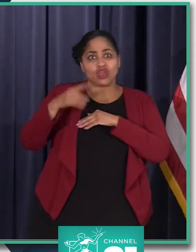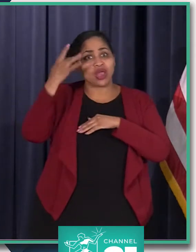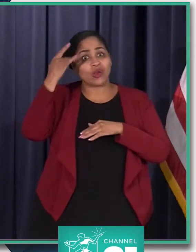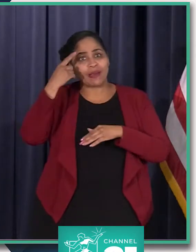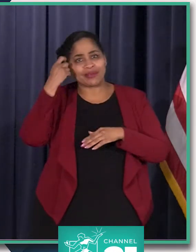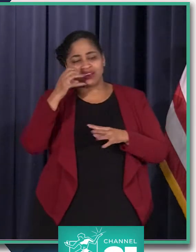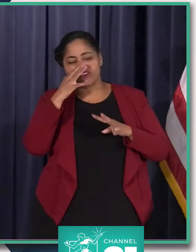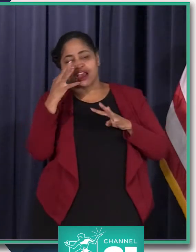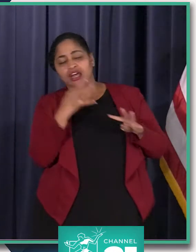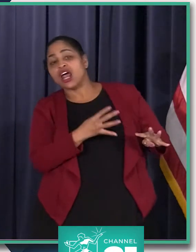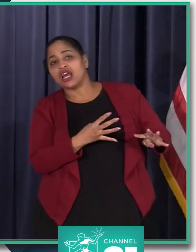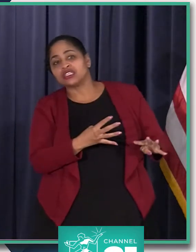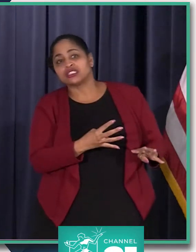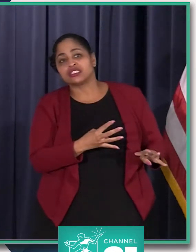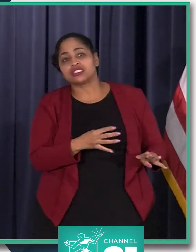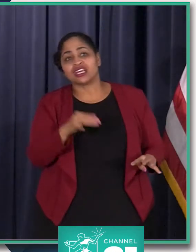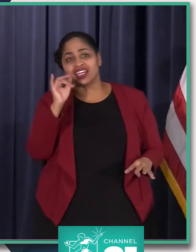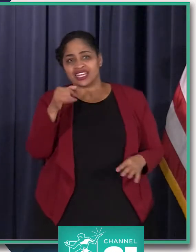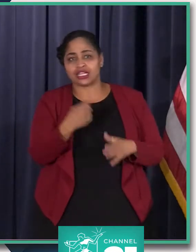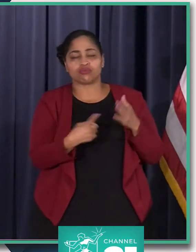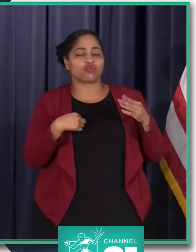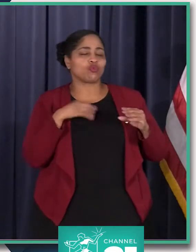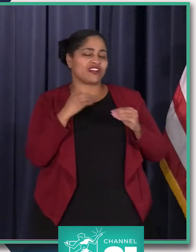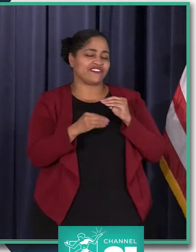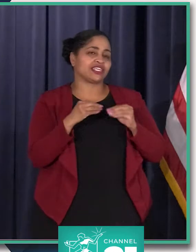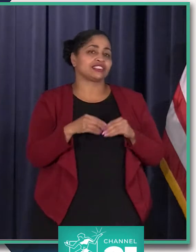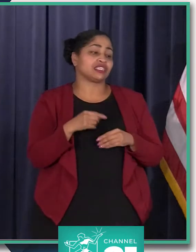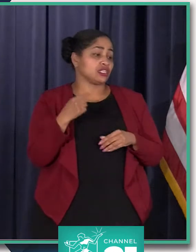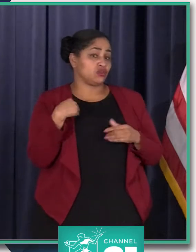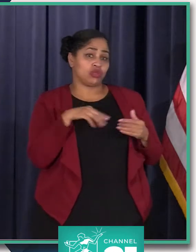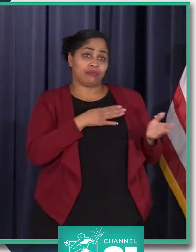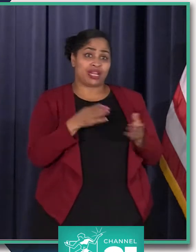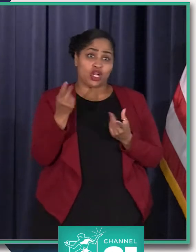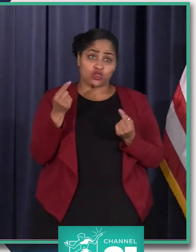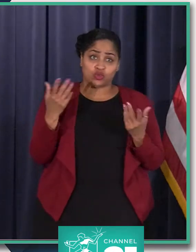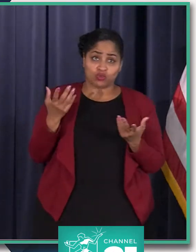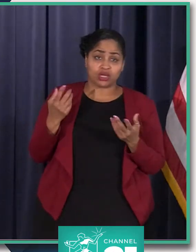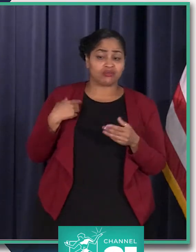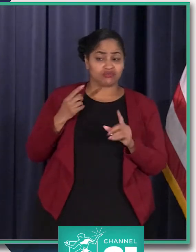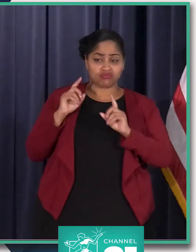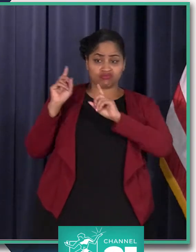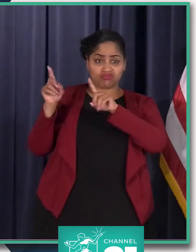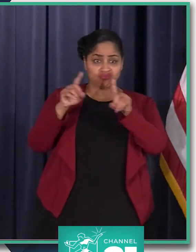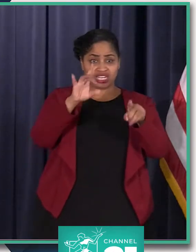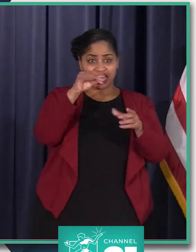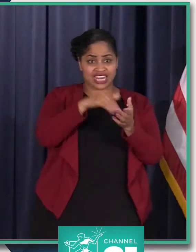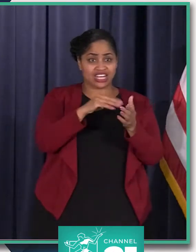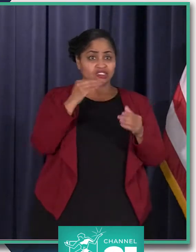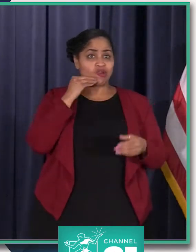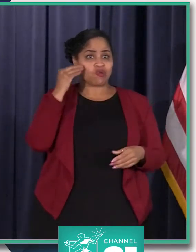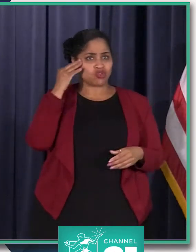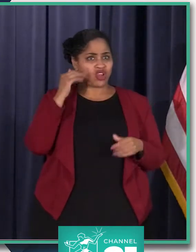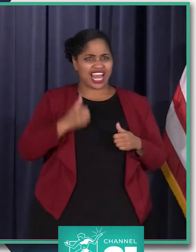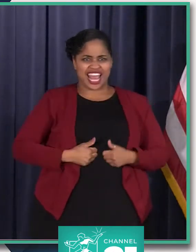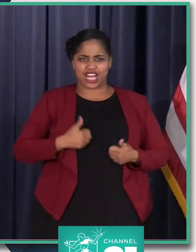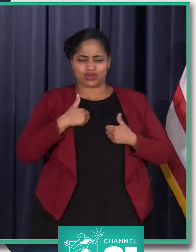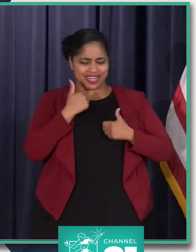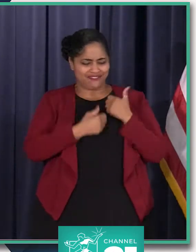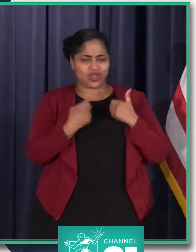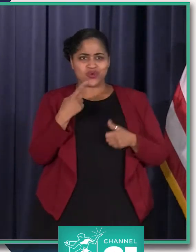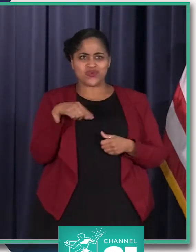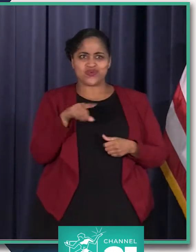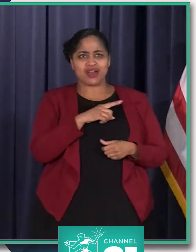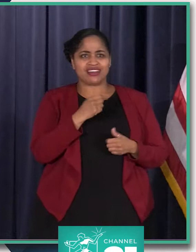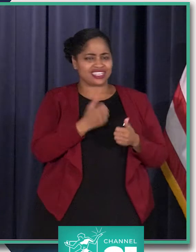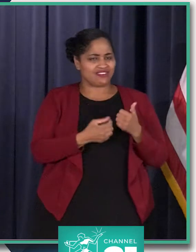of neglect. And that's what we want to fix. So here's what we're going to do. We're going to go to those 8,000 houses. We know the addresses of every one of them. We've been in